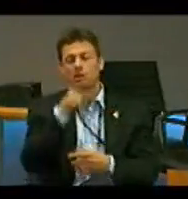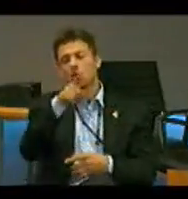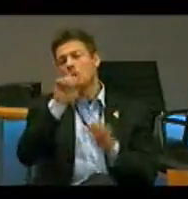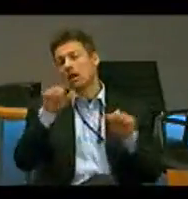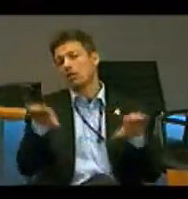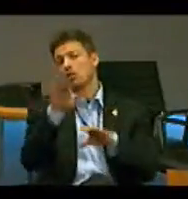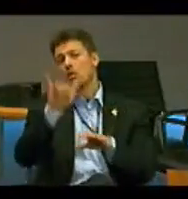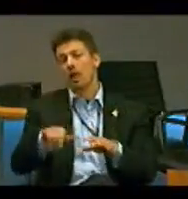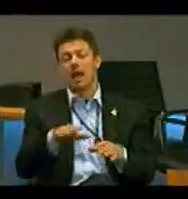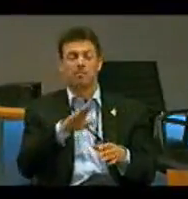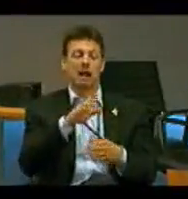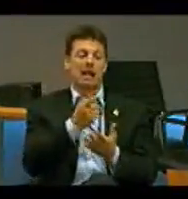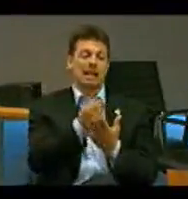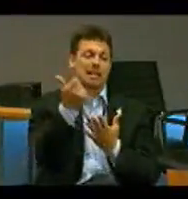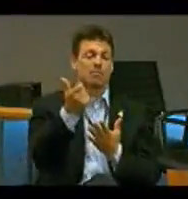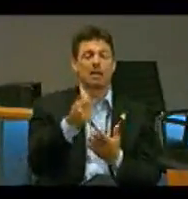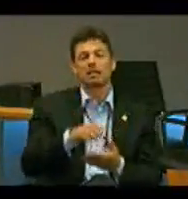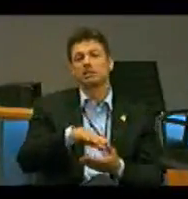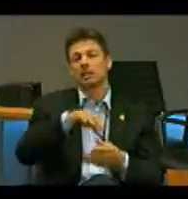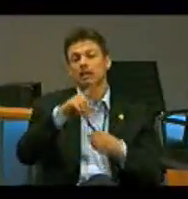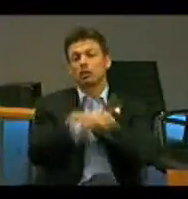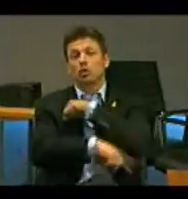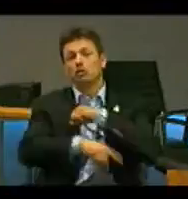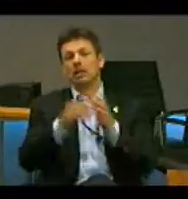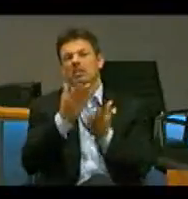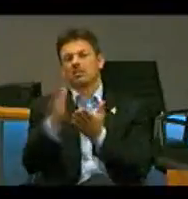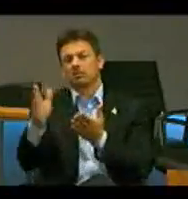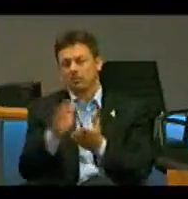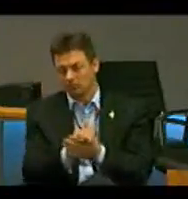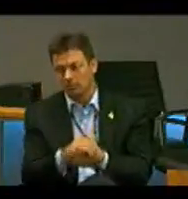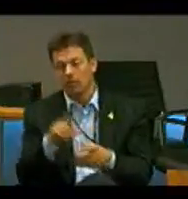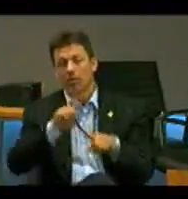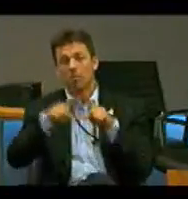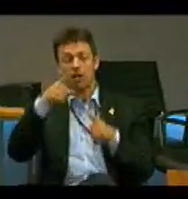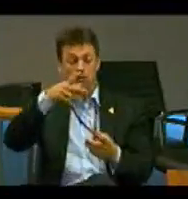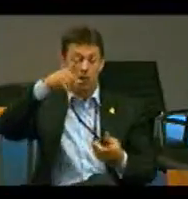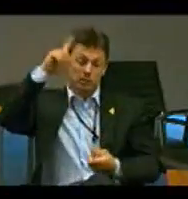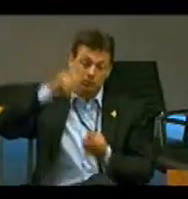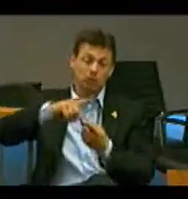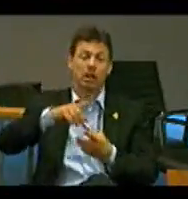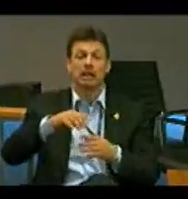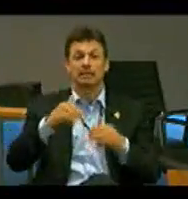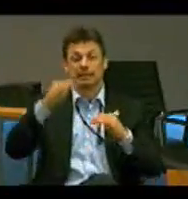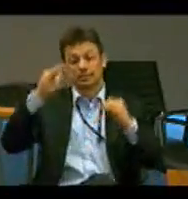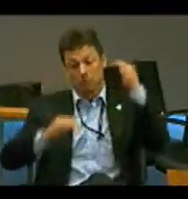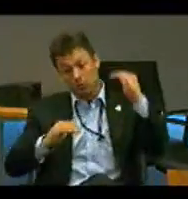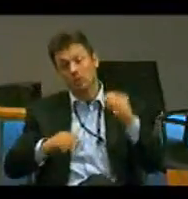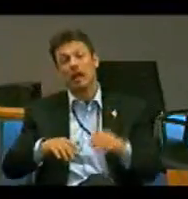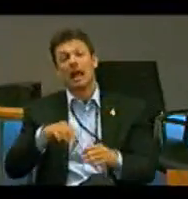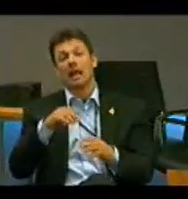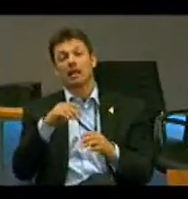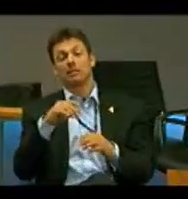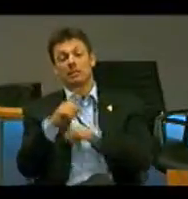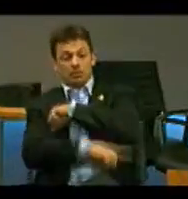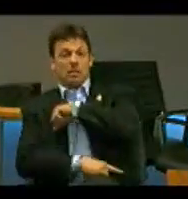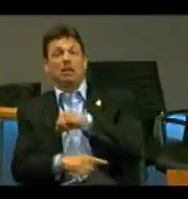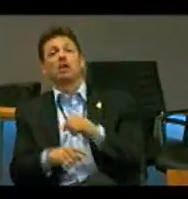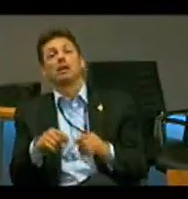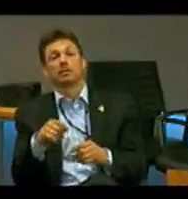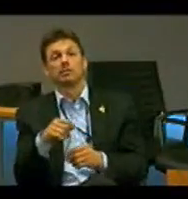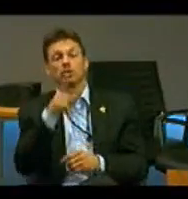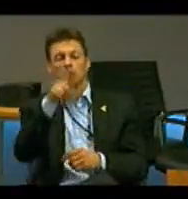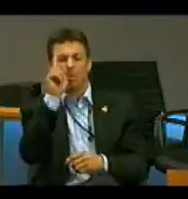eliminating exclusionary discipline. But if you're going to address the disproportionate effect of exclusionary discipline, you have to address the